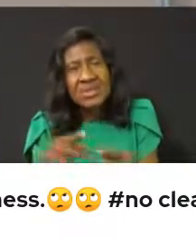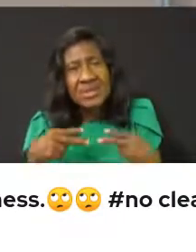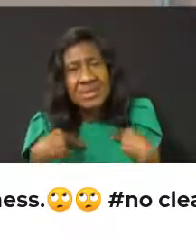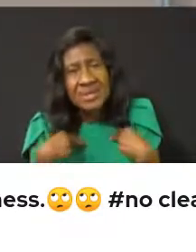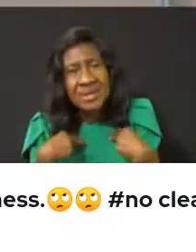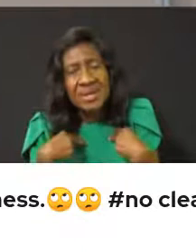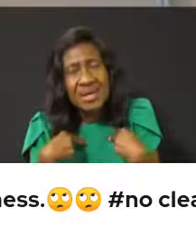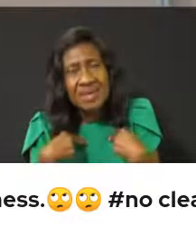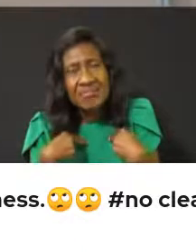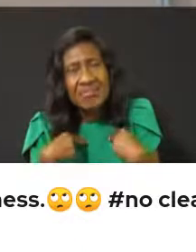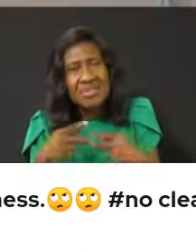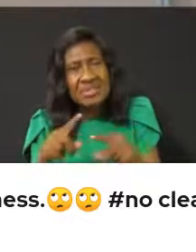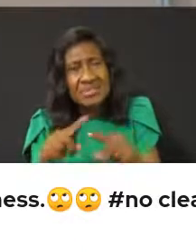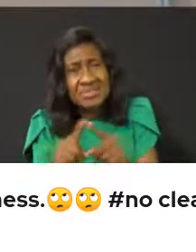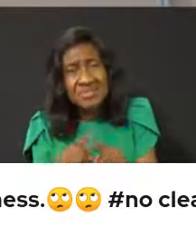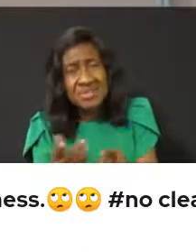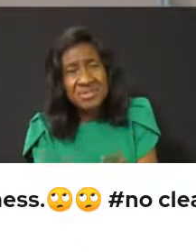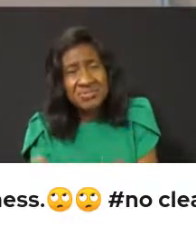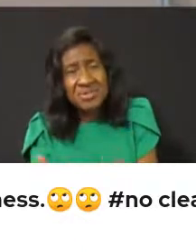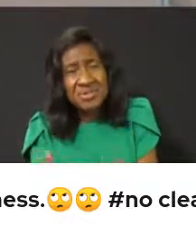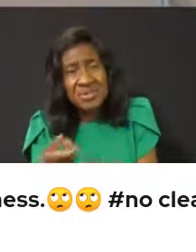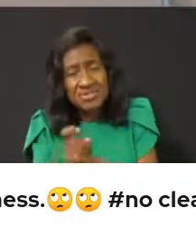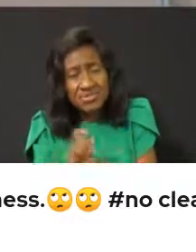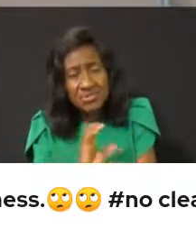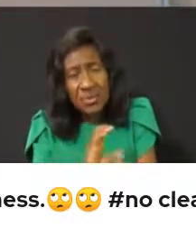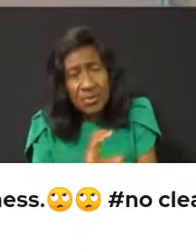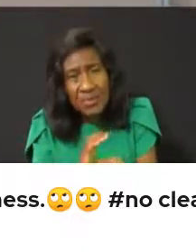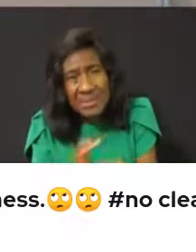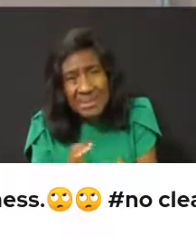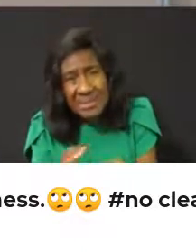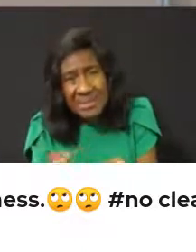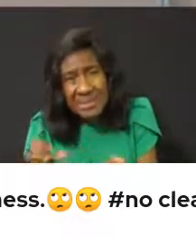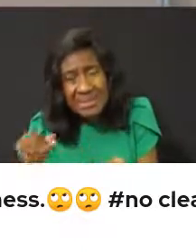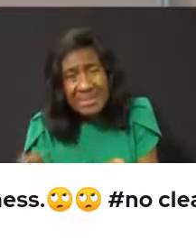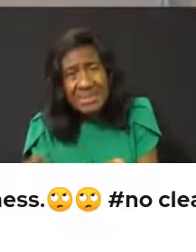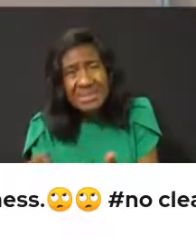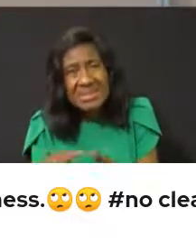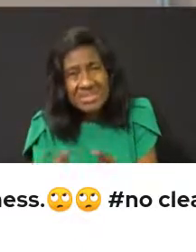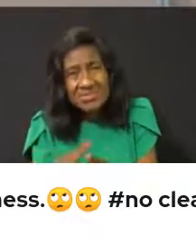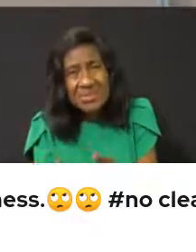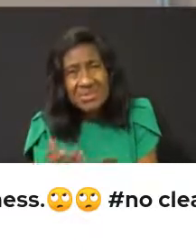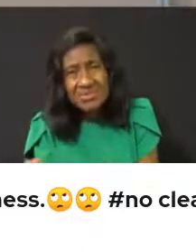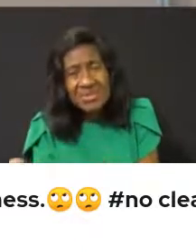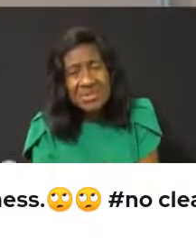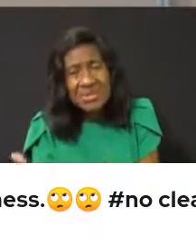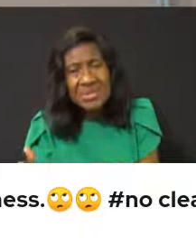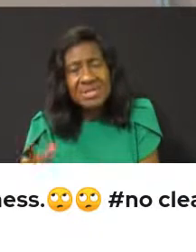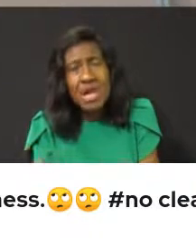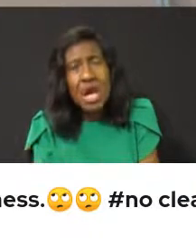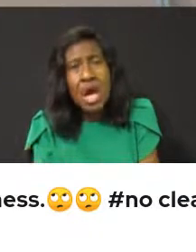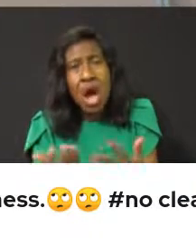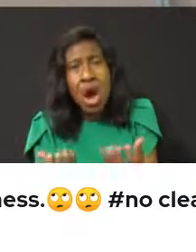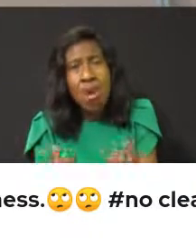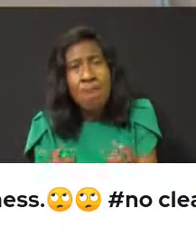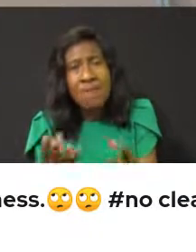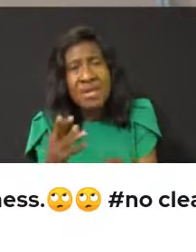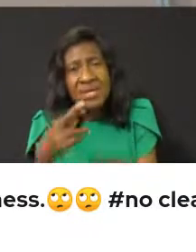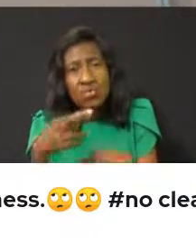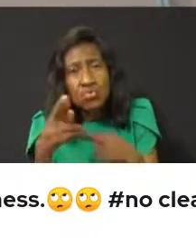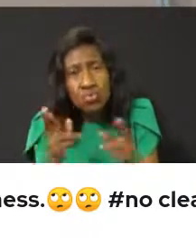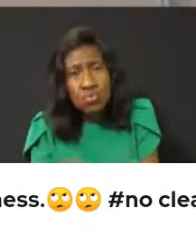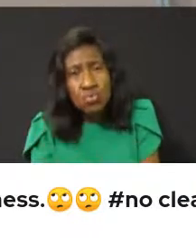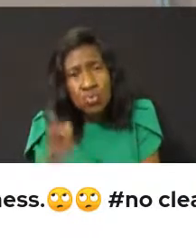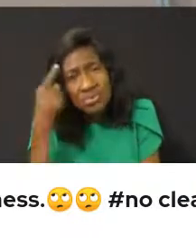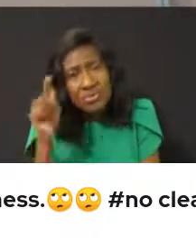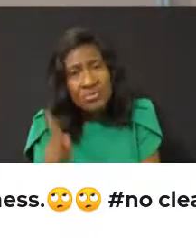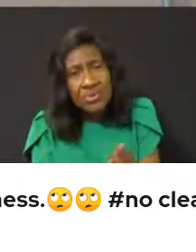from cleaning, from expectations, what happens with the person if they're positive in industry, how many expected rooms have to be set aside for persons in